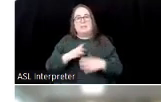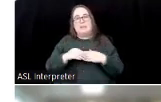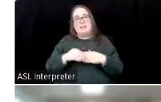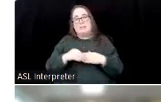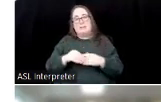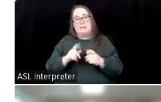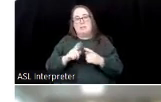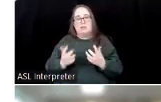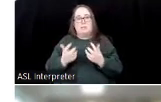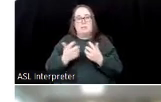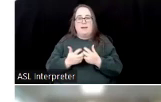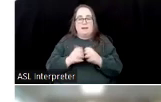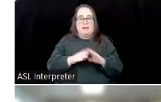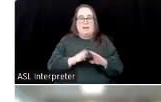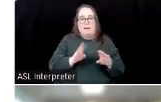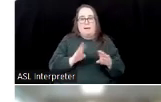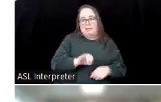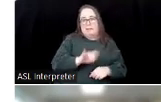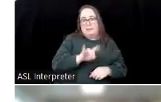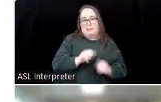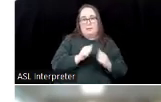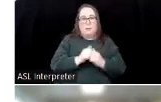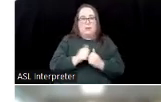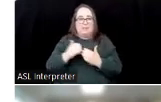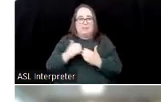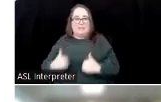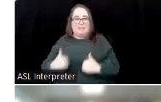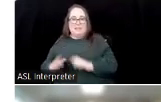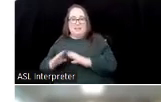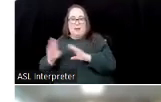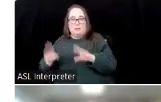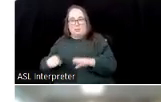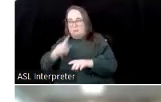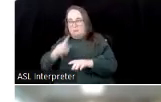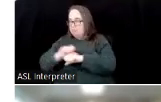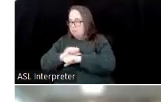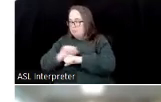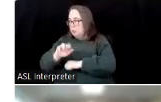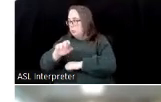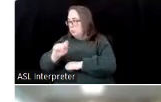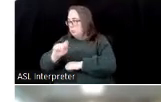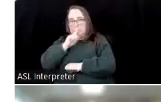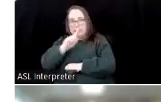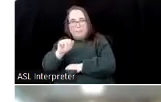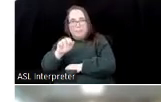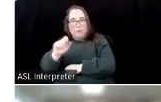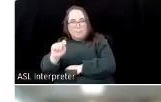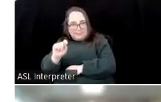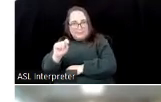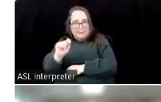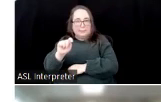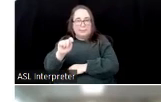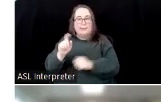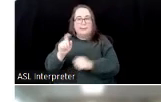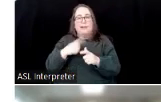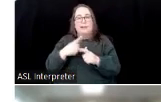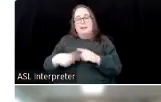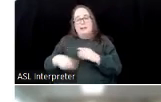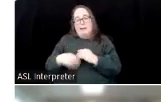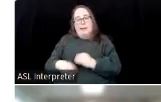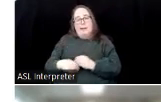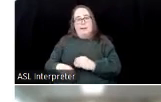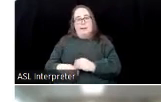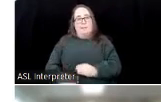to combine a housing subsidy with physical housing, actual units, actual apartments, and then layer in a